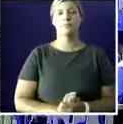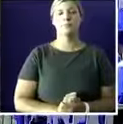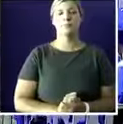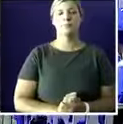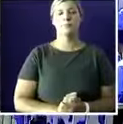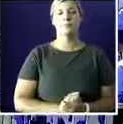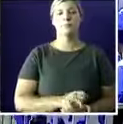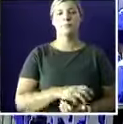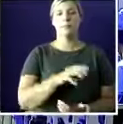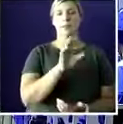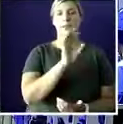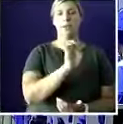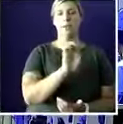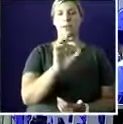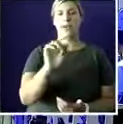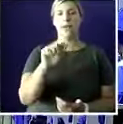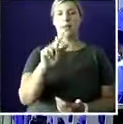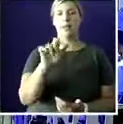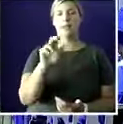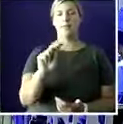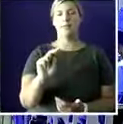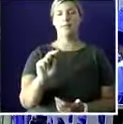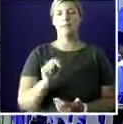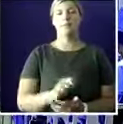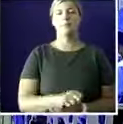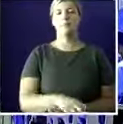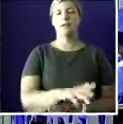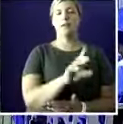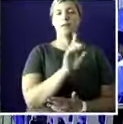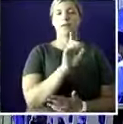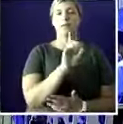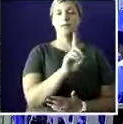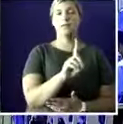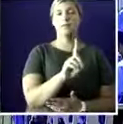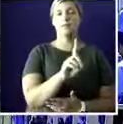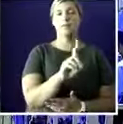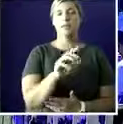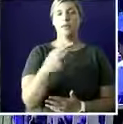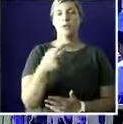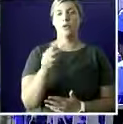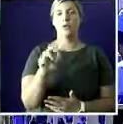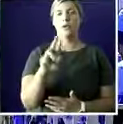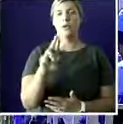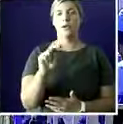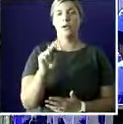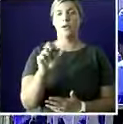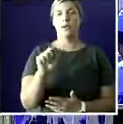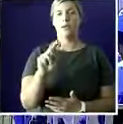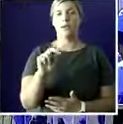Emily Rose Allen. Danielle Elizabeth Ortega Hernandez.